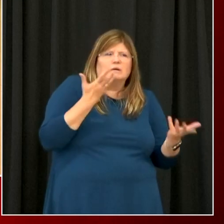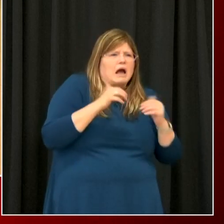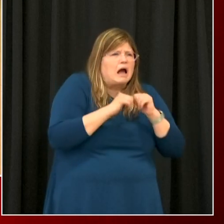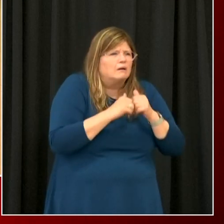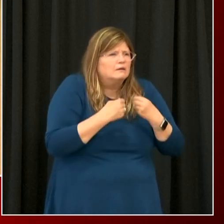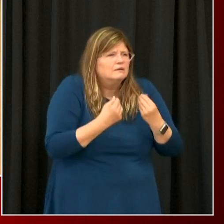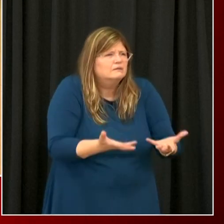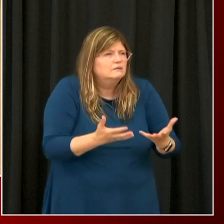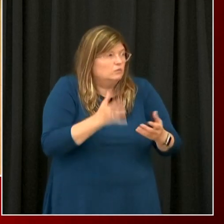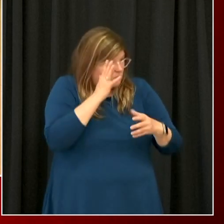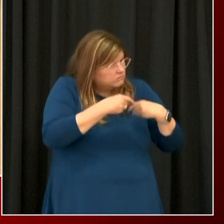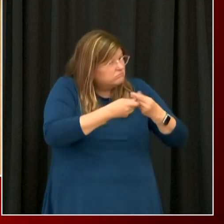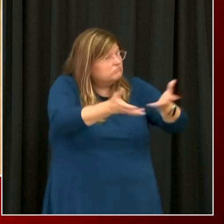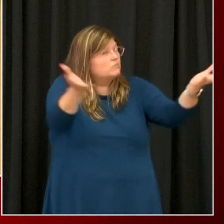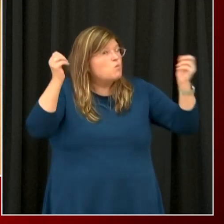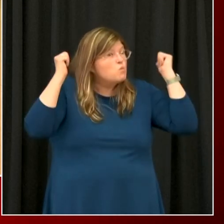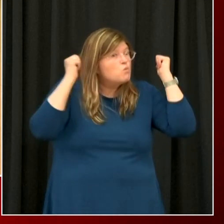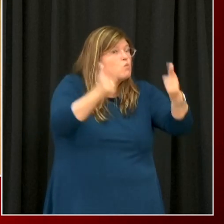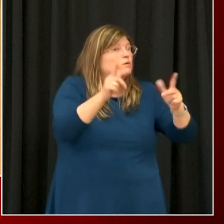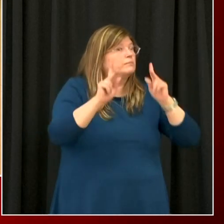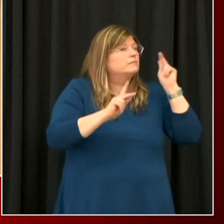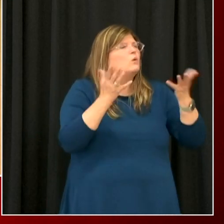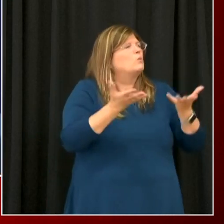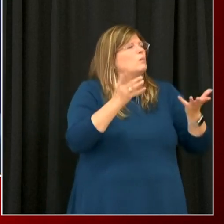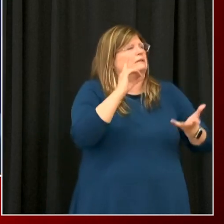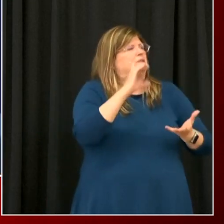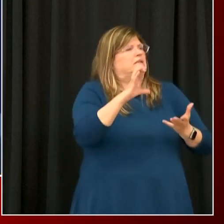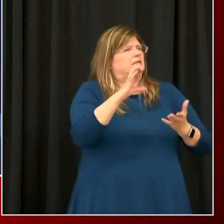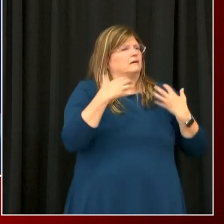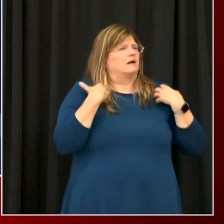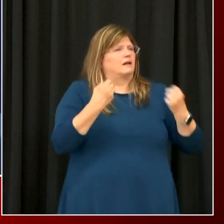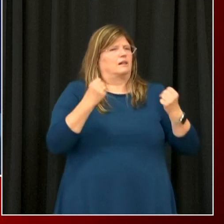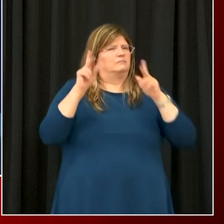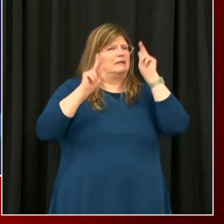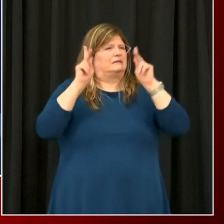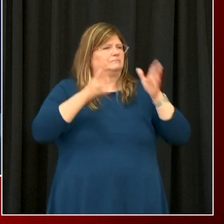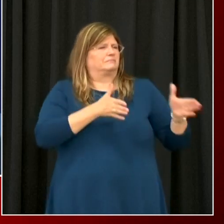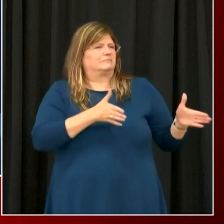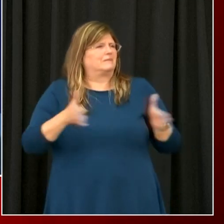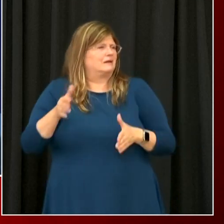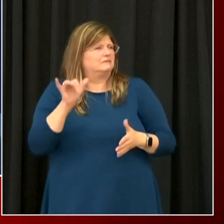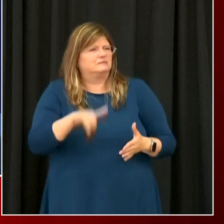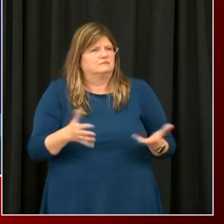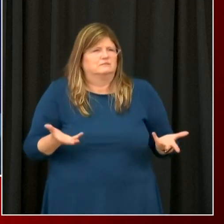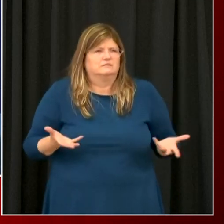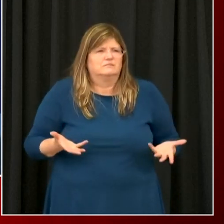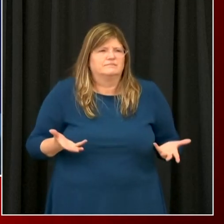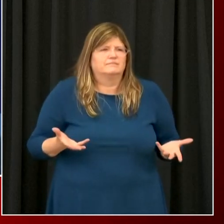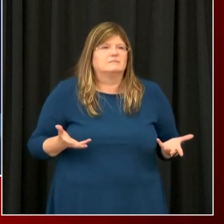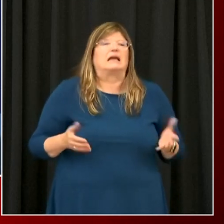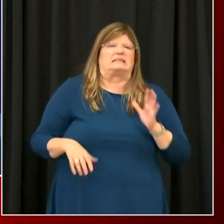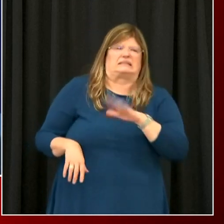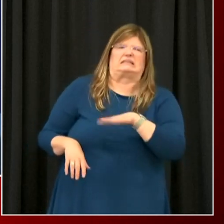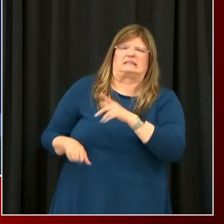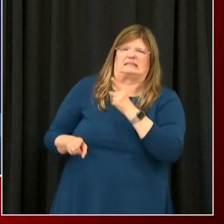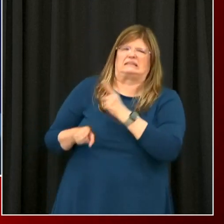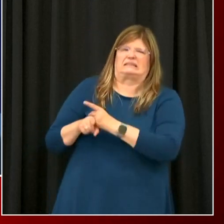sense of how DC Health is preparing. Sure. So you all may recall that supply chains were really